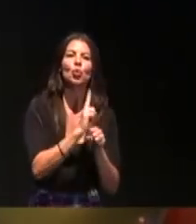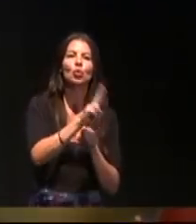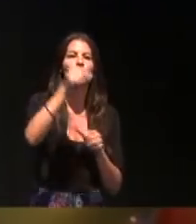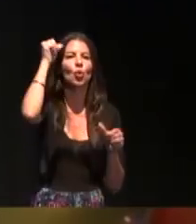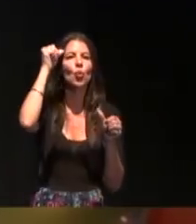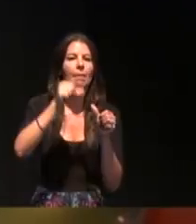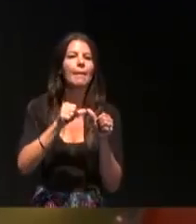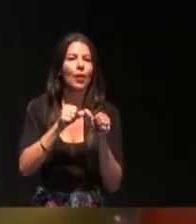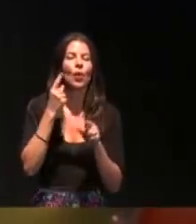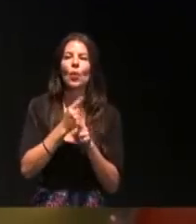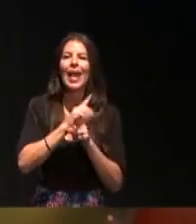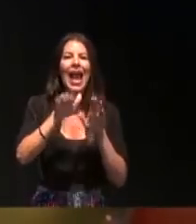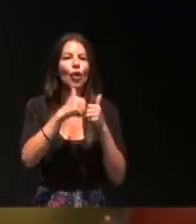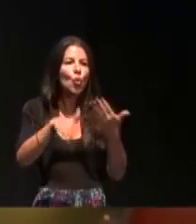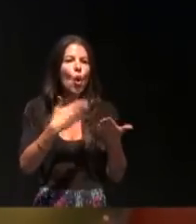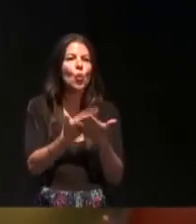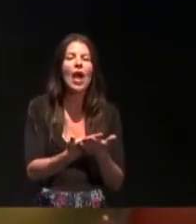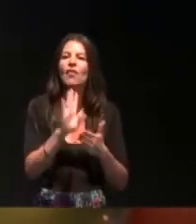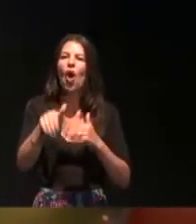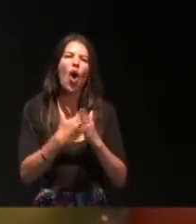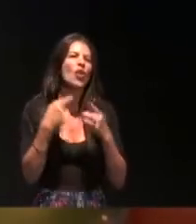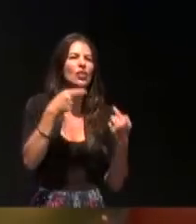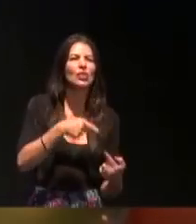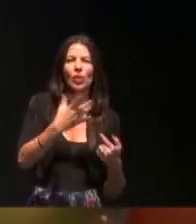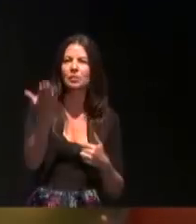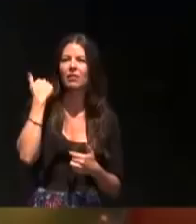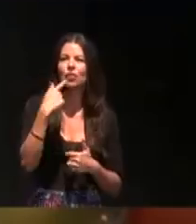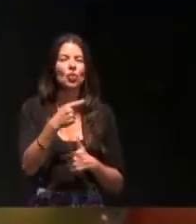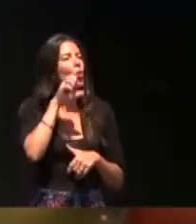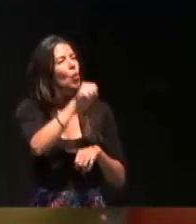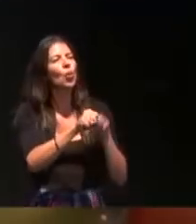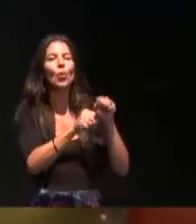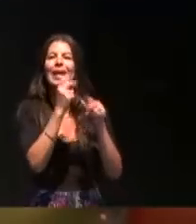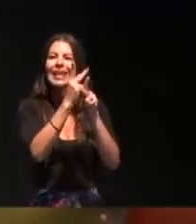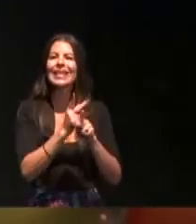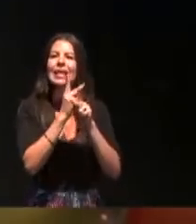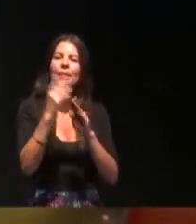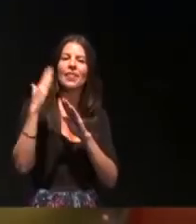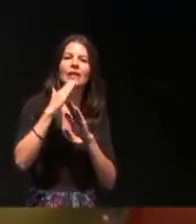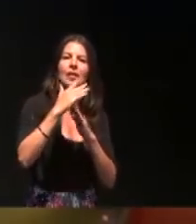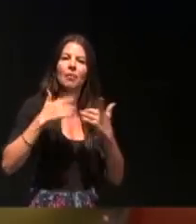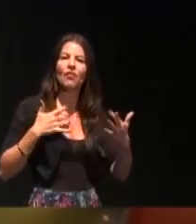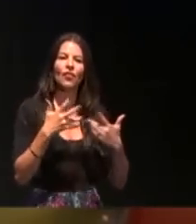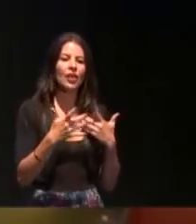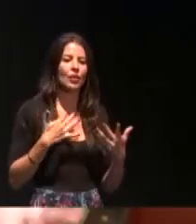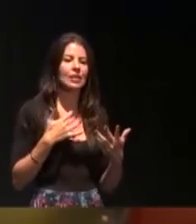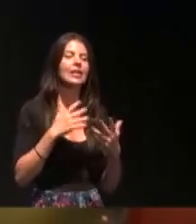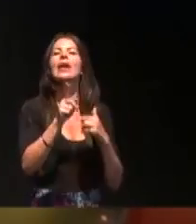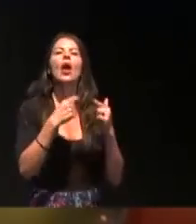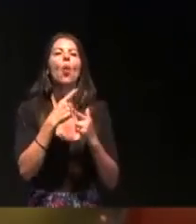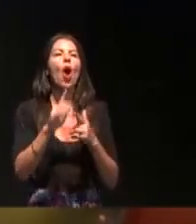remembered radiance of how you got over, your testimony, so you can keep holding the higher frequency while clearing is taking place,